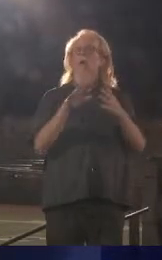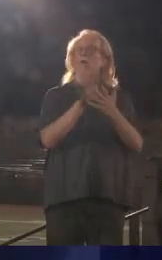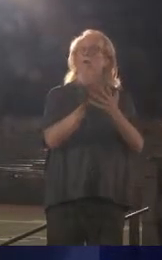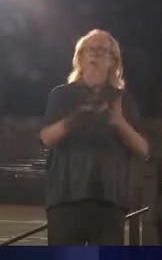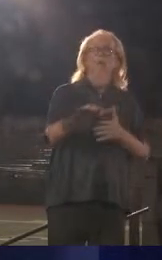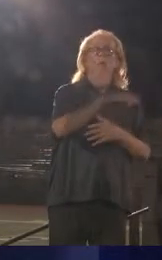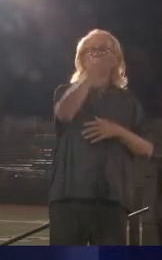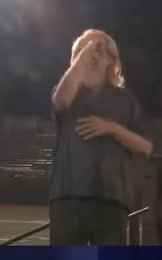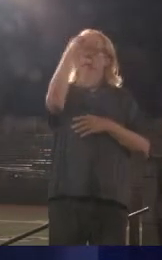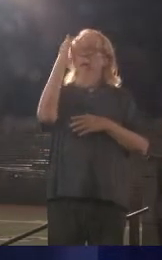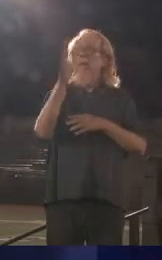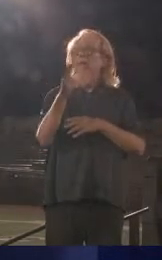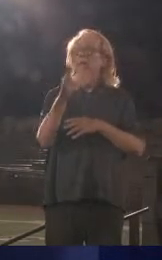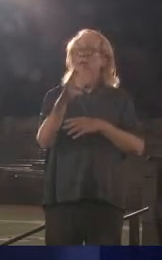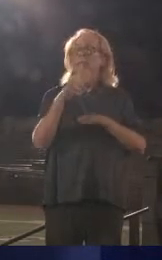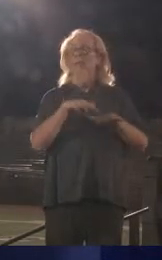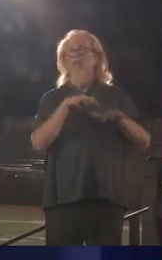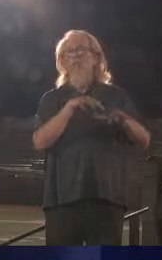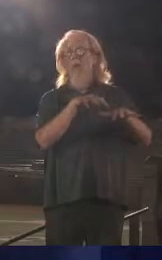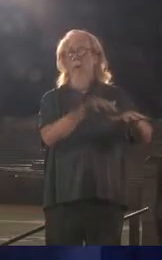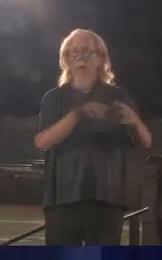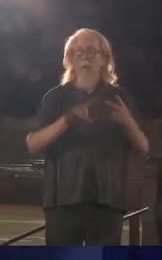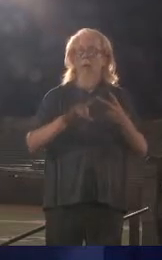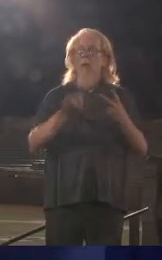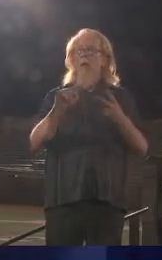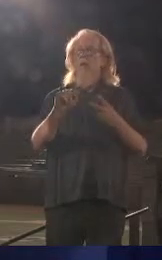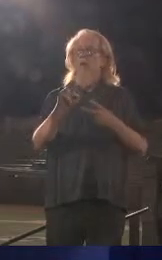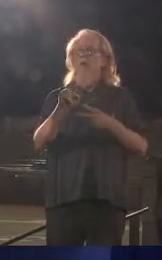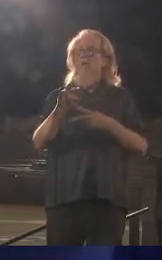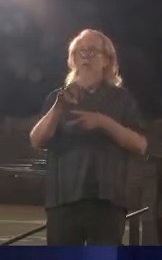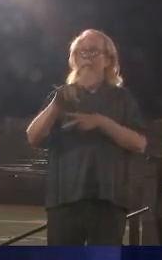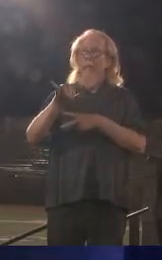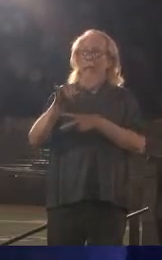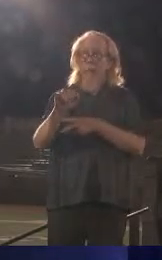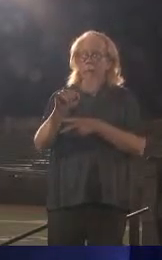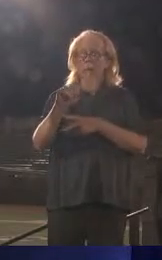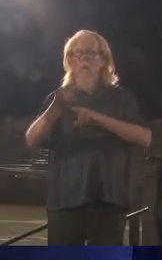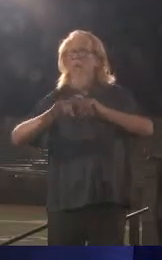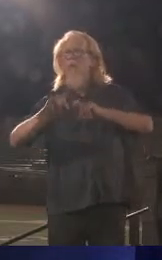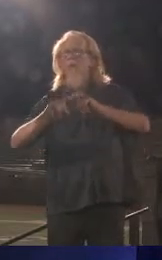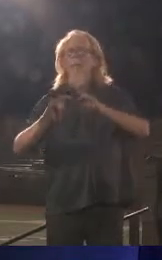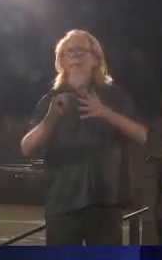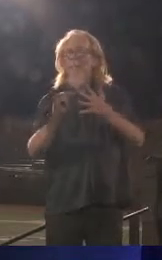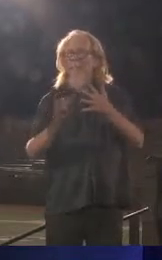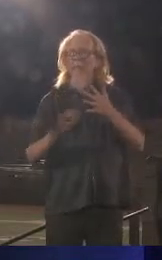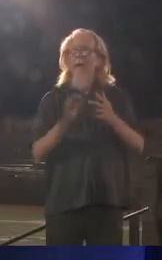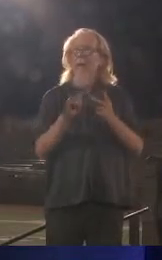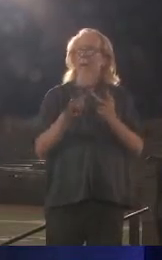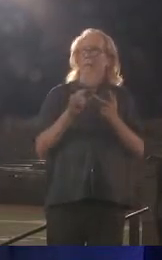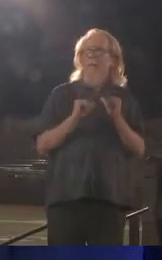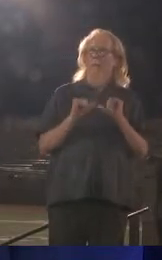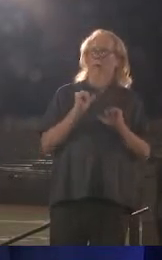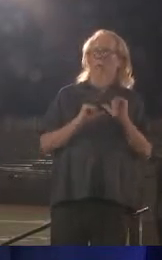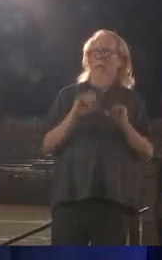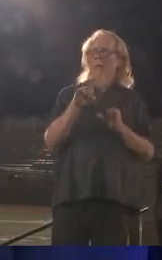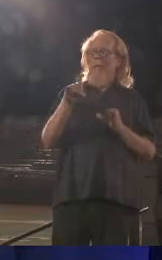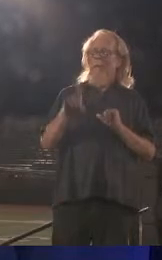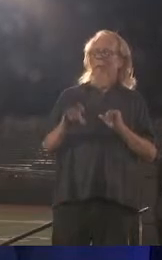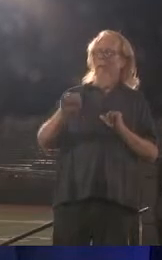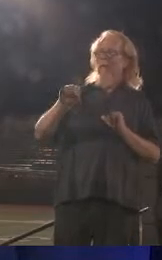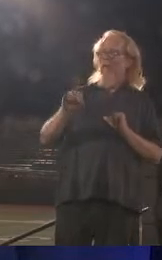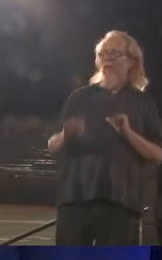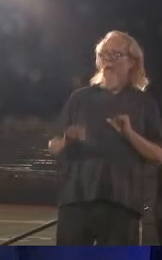Parade, a trivia night, and a Black History celebration featuring a performance by the Texas Southern University Ocean of